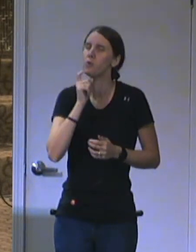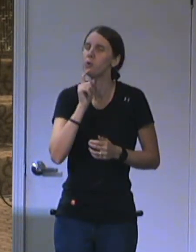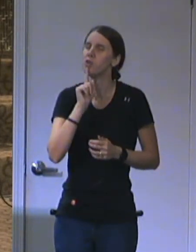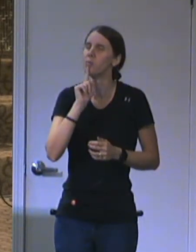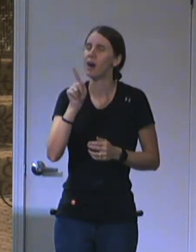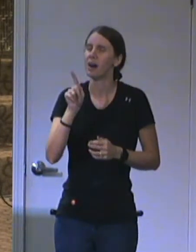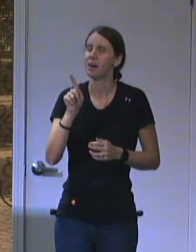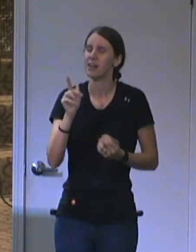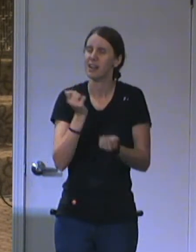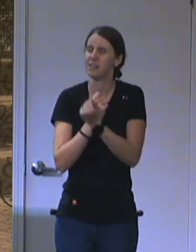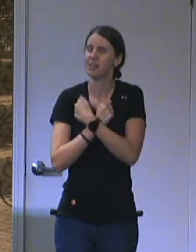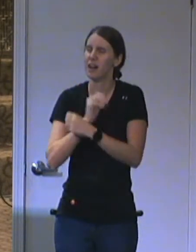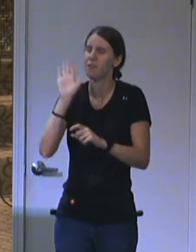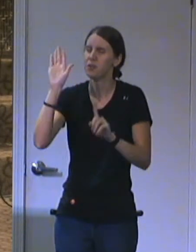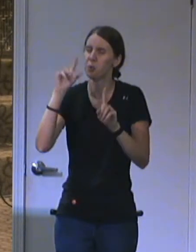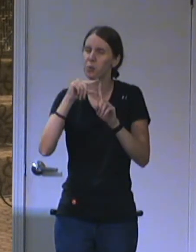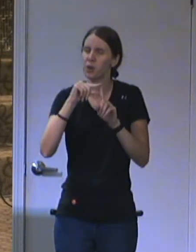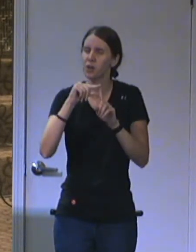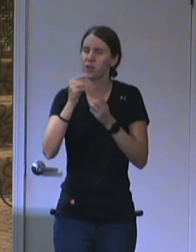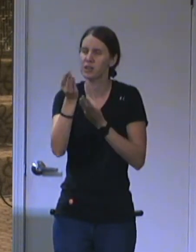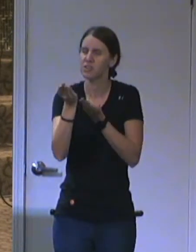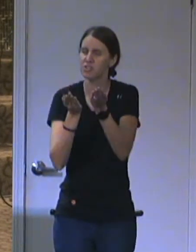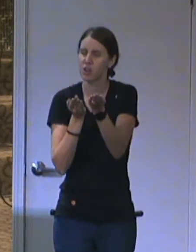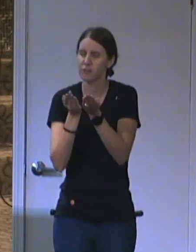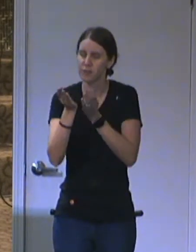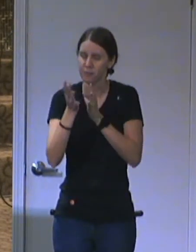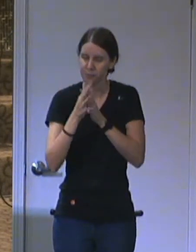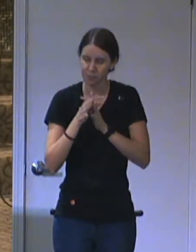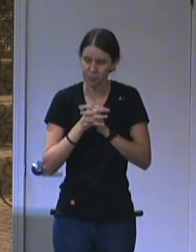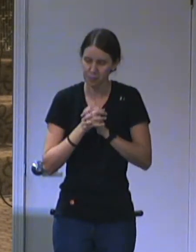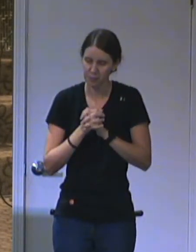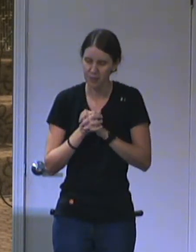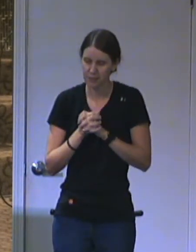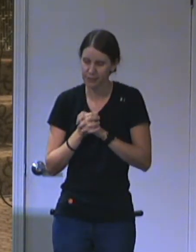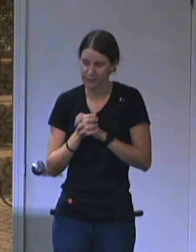love Your Word and love Your service. Lord, may we be able to humble ourselves.